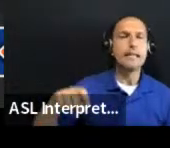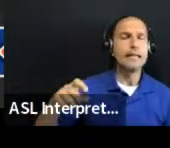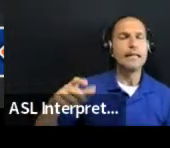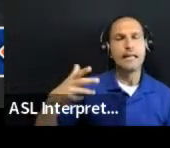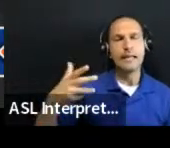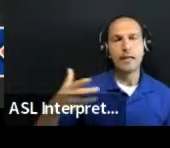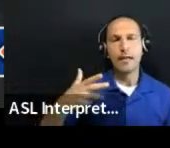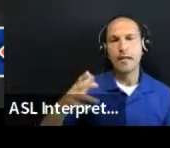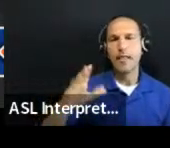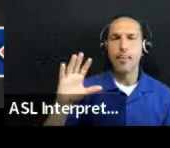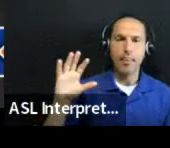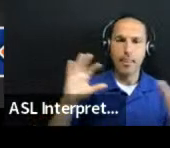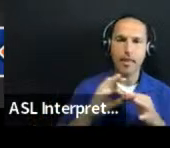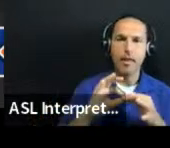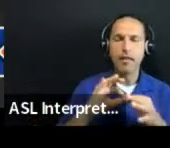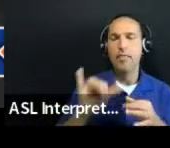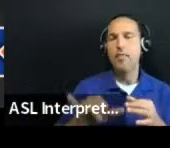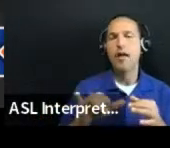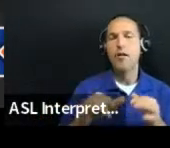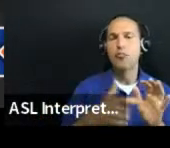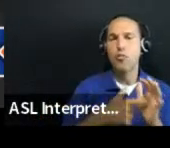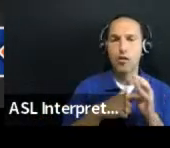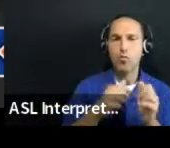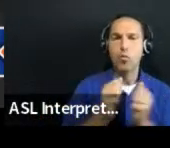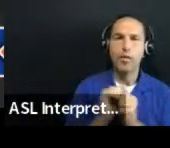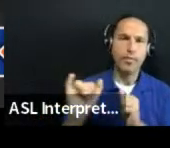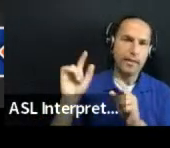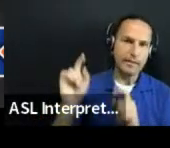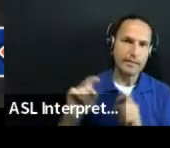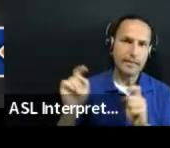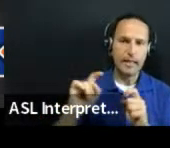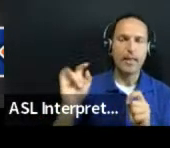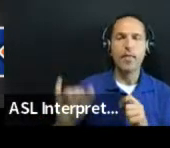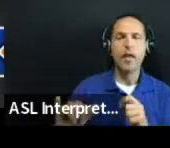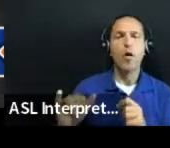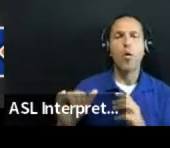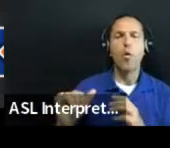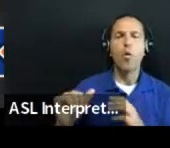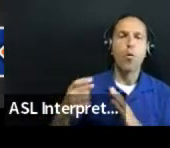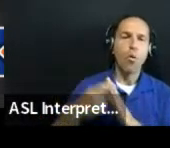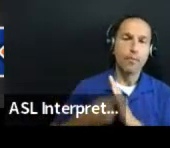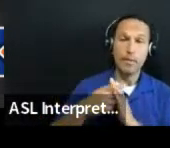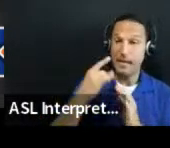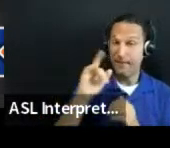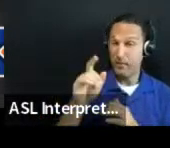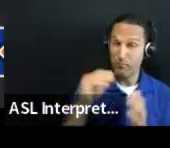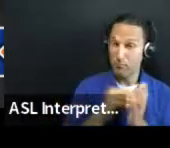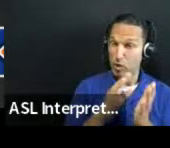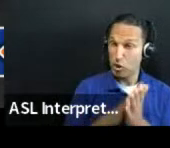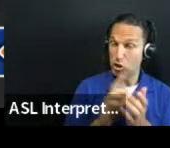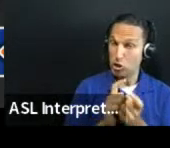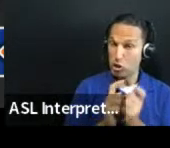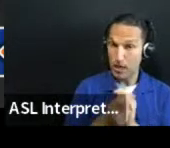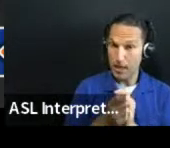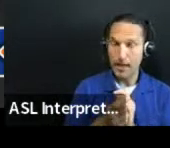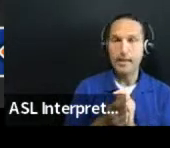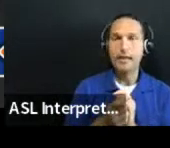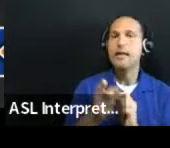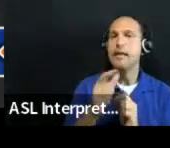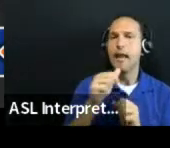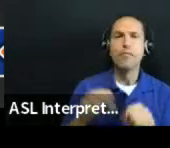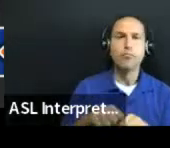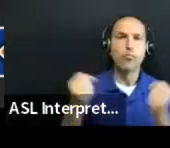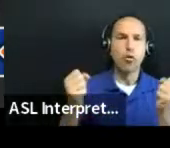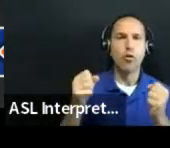of lock in the requirements with a test that's automated, so that when you go to change something, you're not breaking